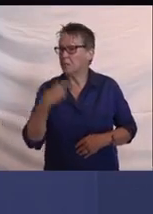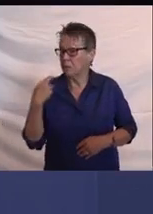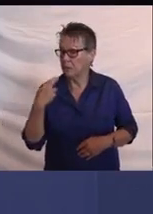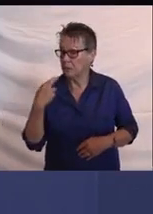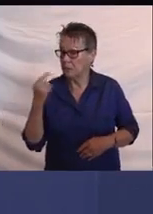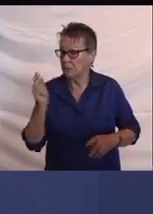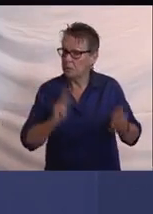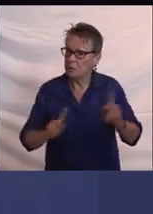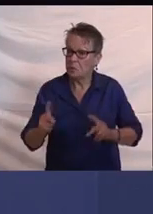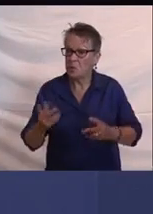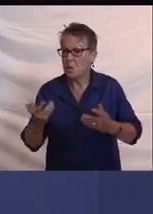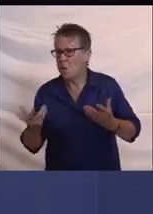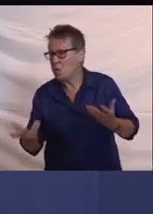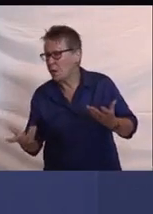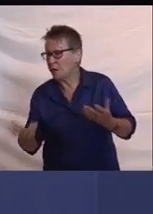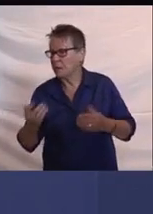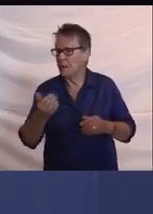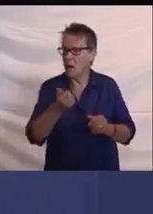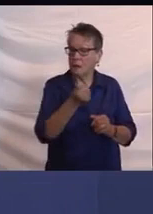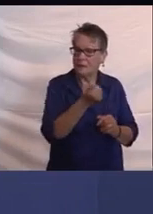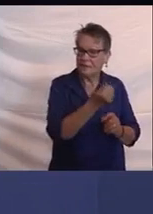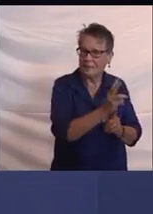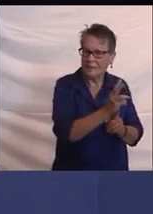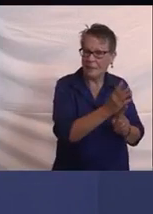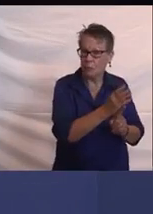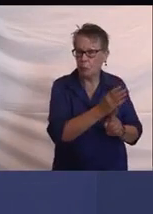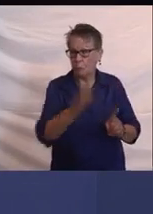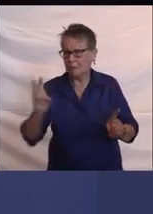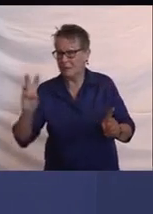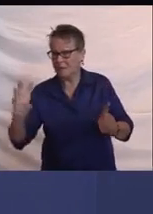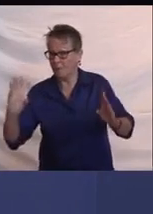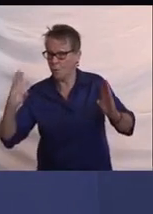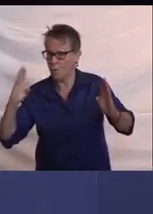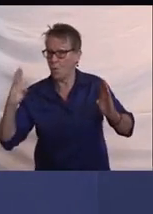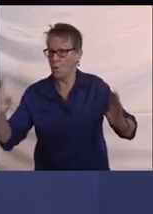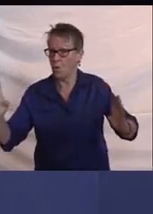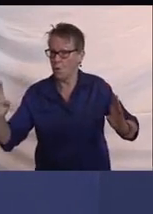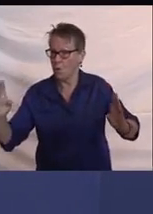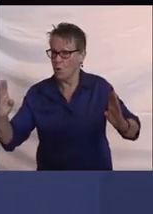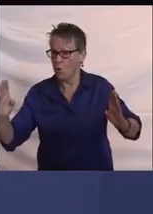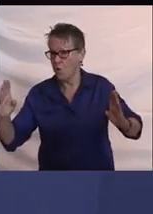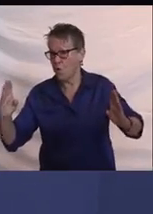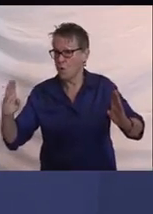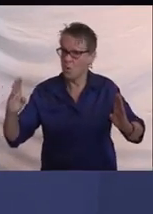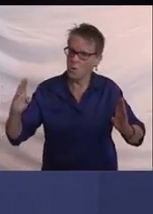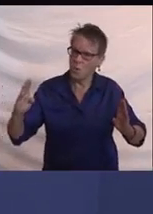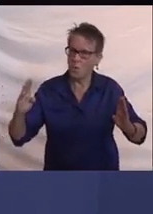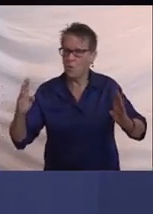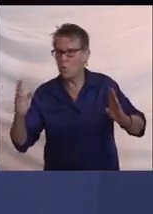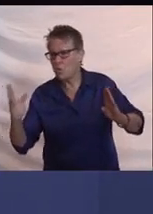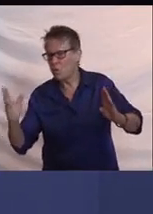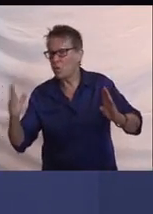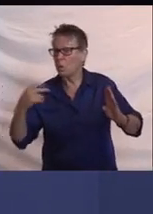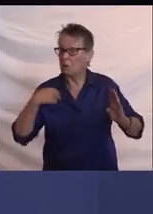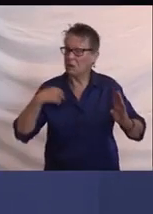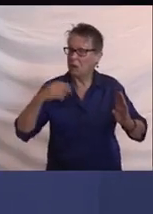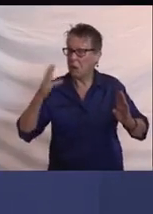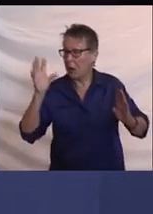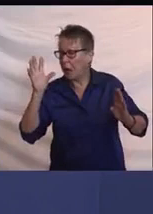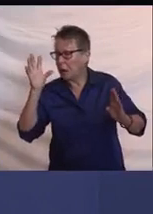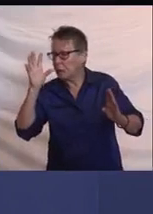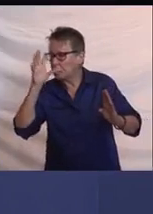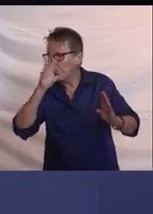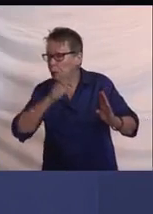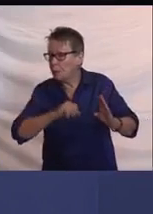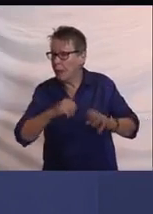16 to 64 with underlying conditions, we're making an assumption that healthcare workers, might be considered in that high-risk